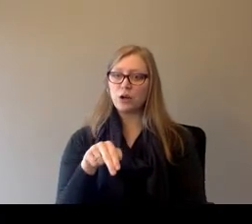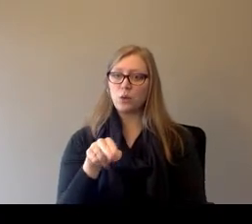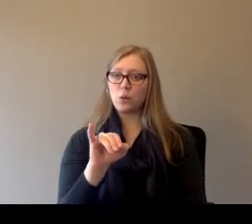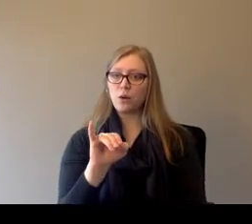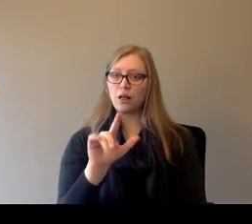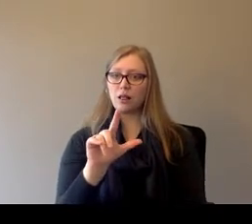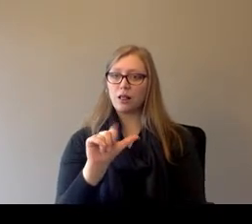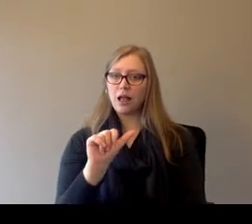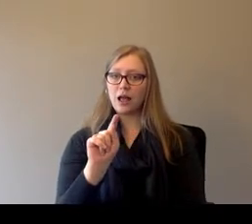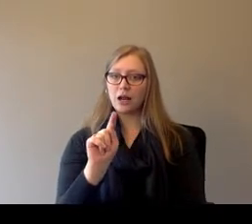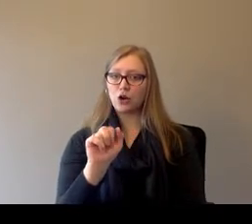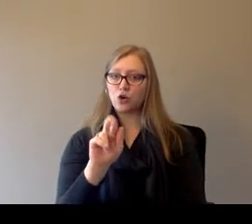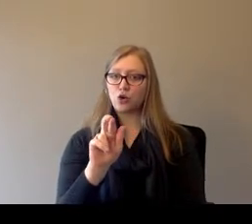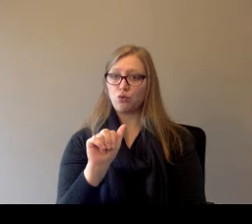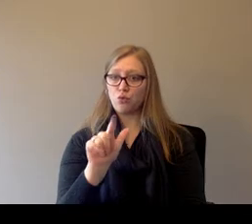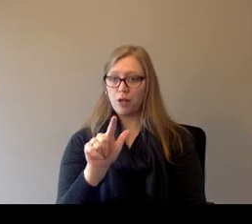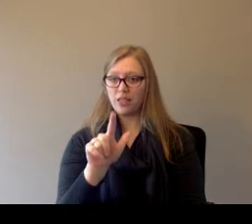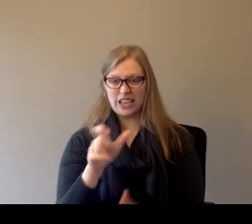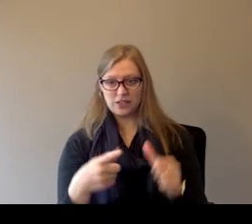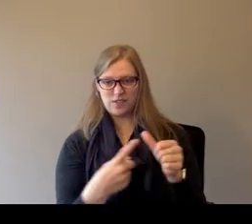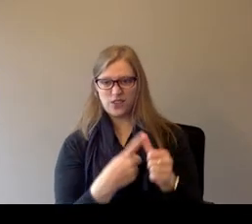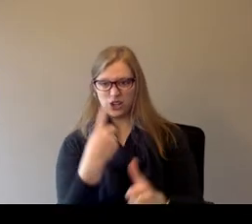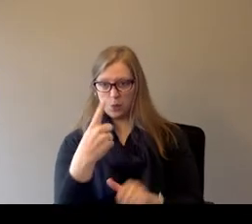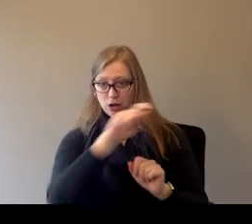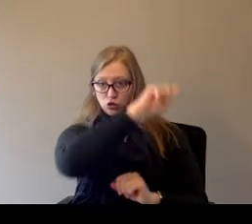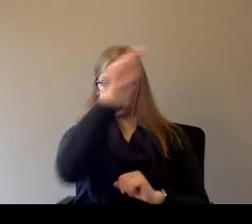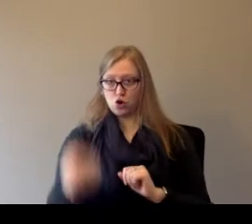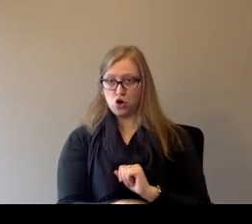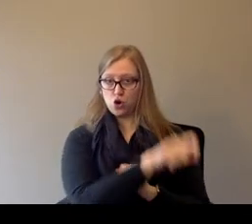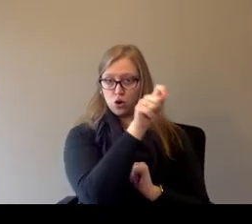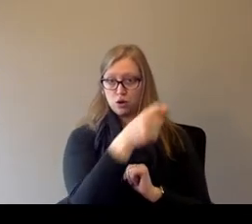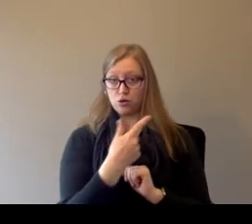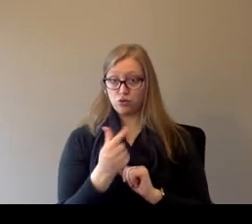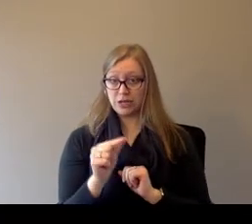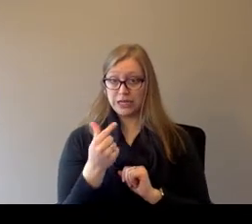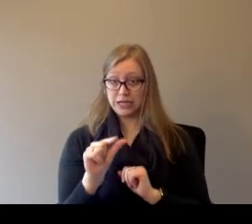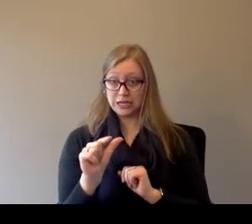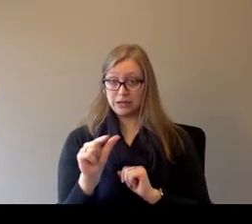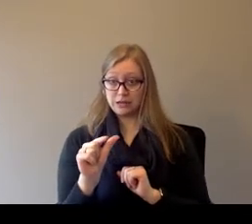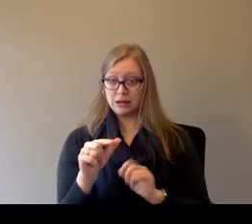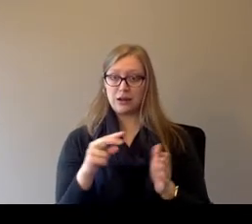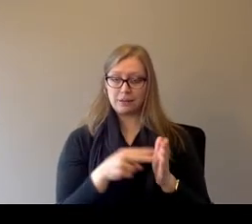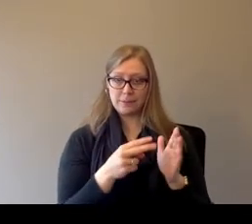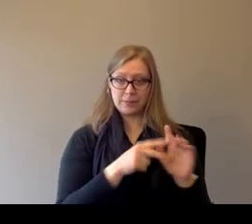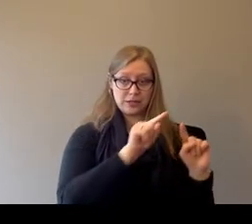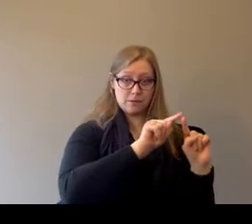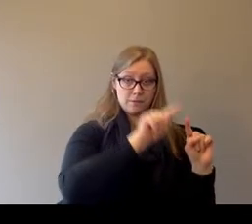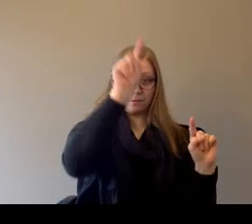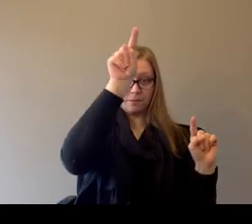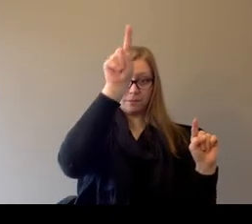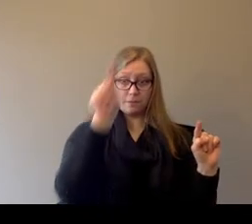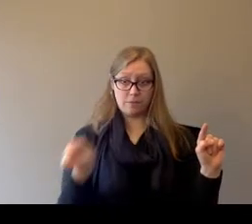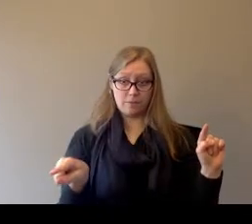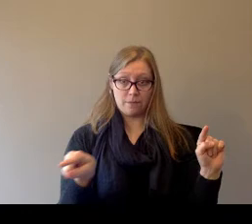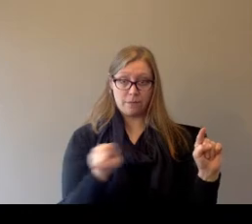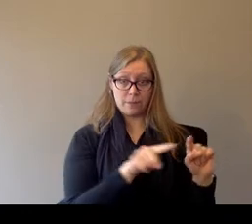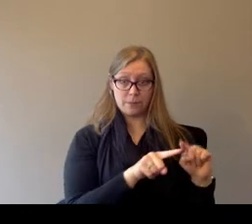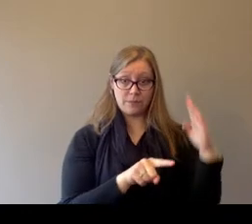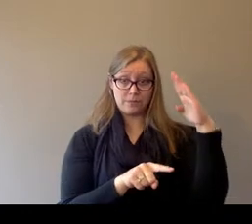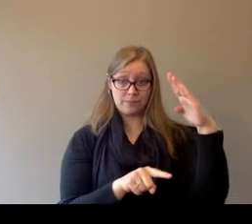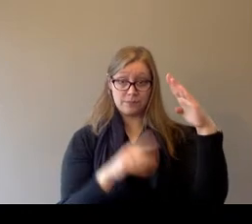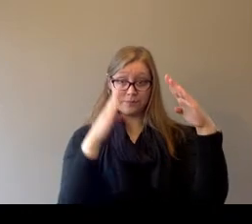is equilateral, and so all three sides are the same length, which is marked. They're marked as